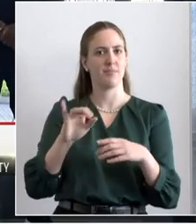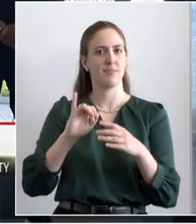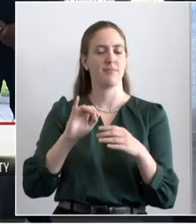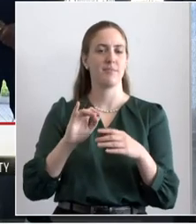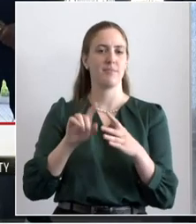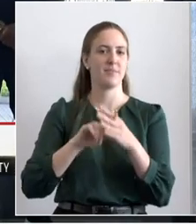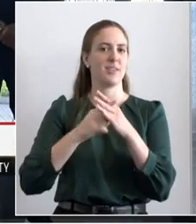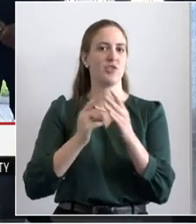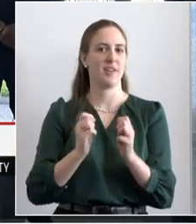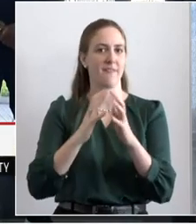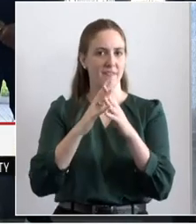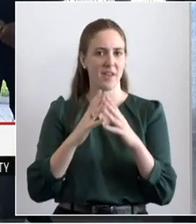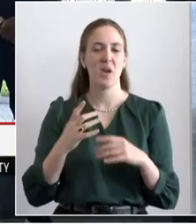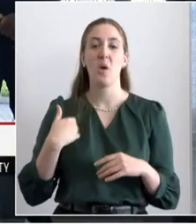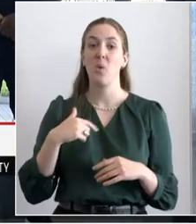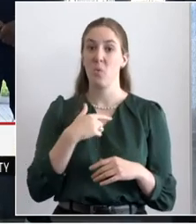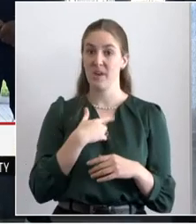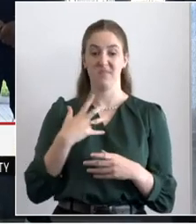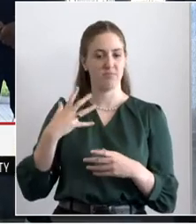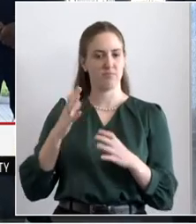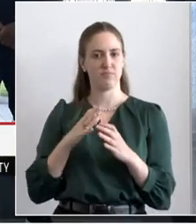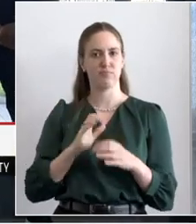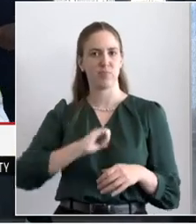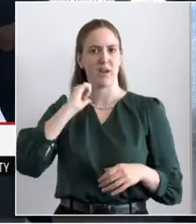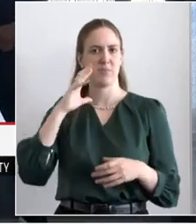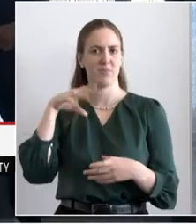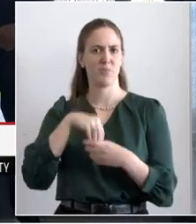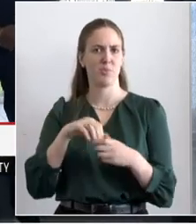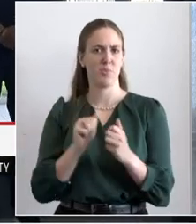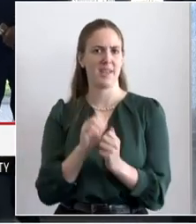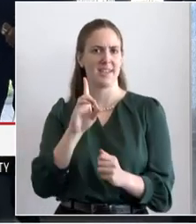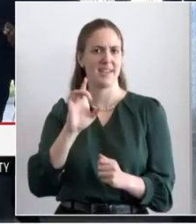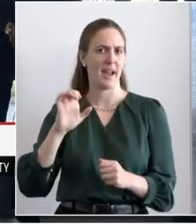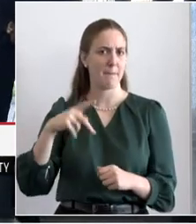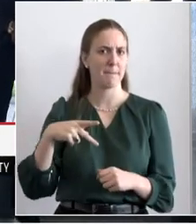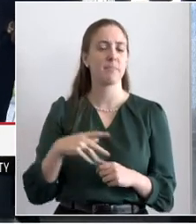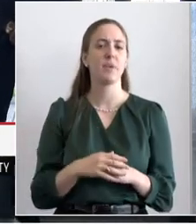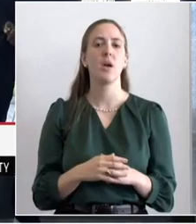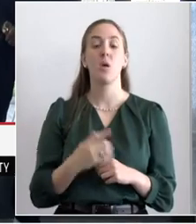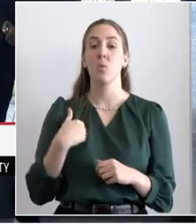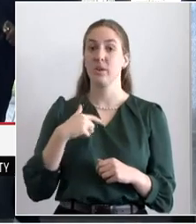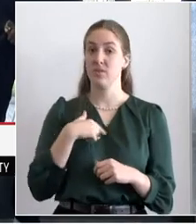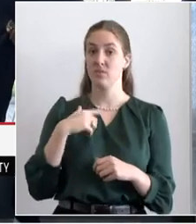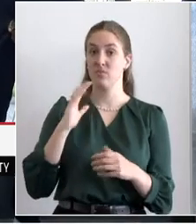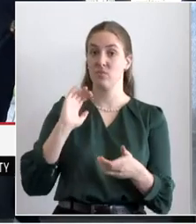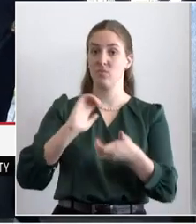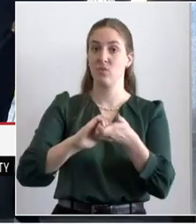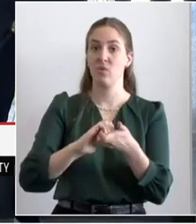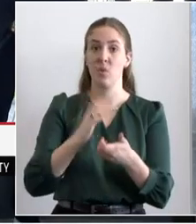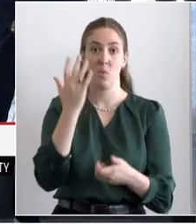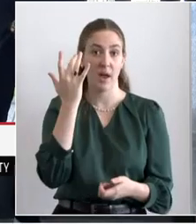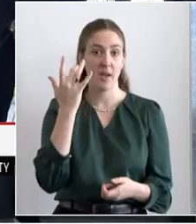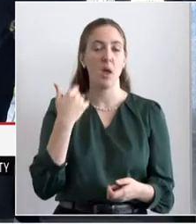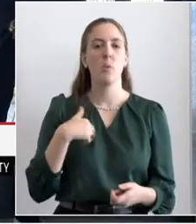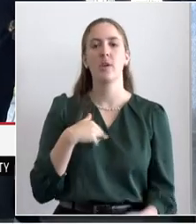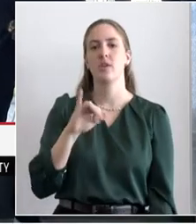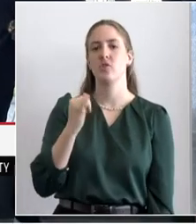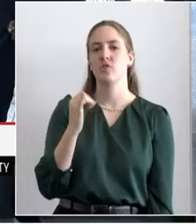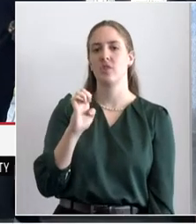part of DCAP since its inception, and we joined for two main reasons. First, as a Jesuit Catholic